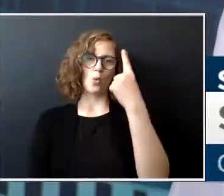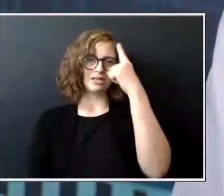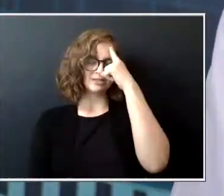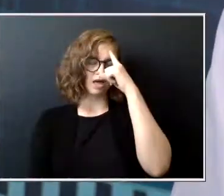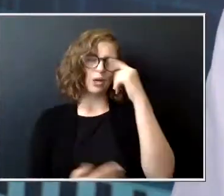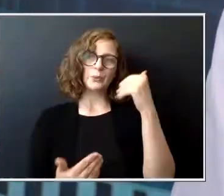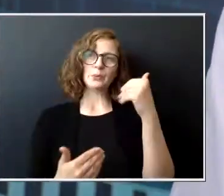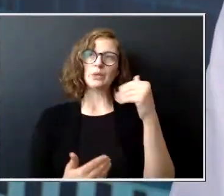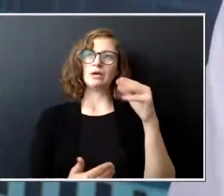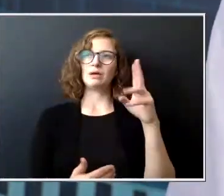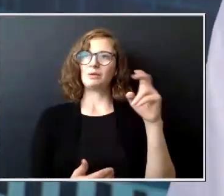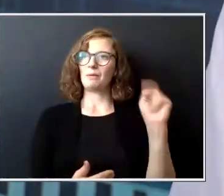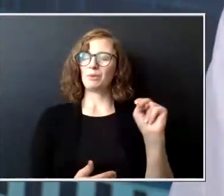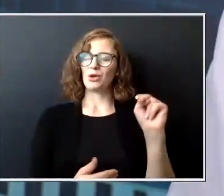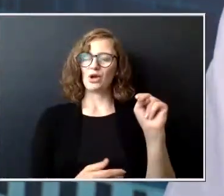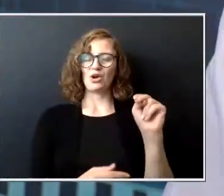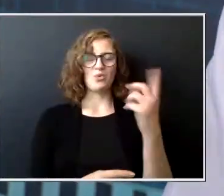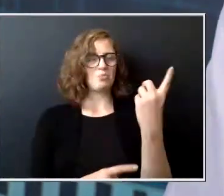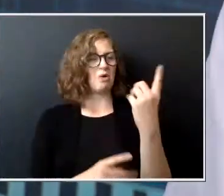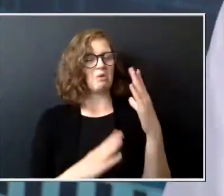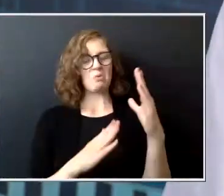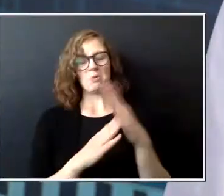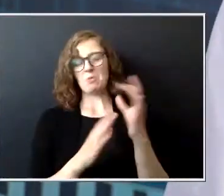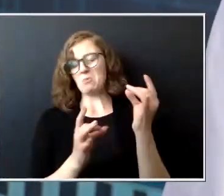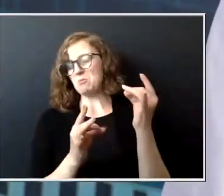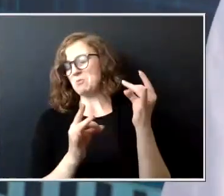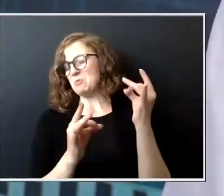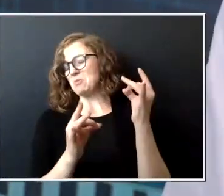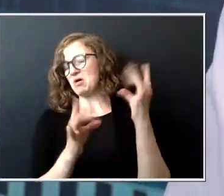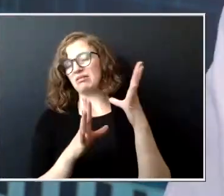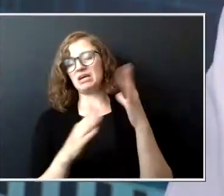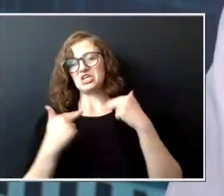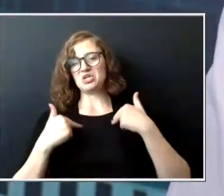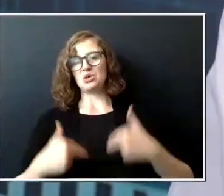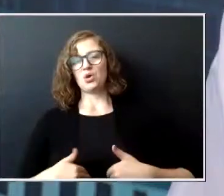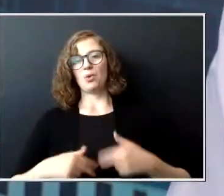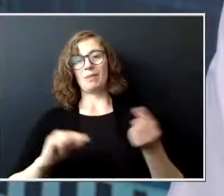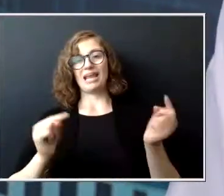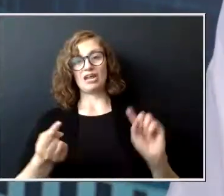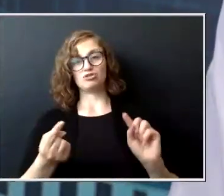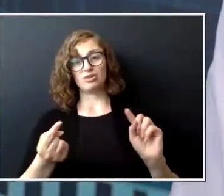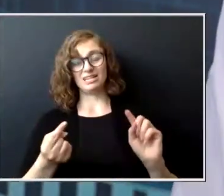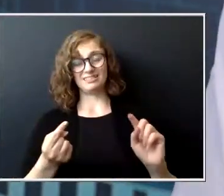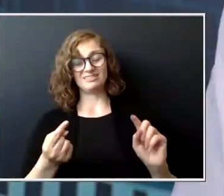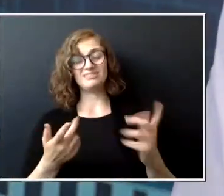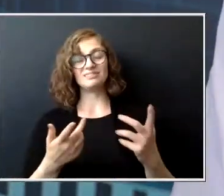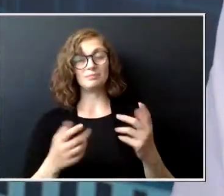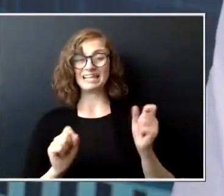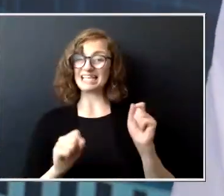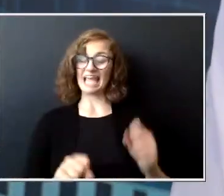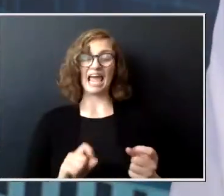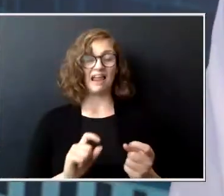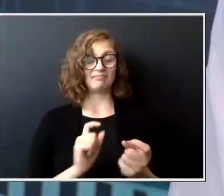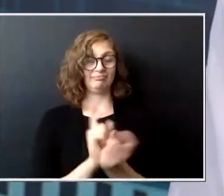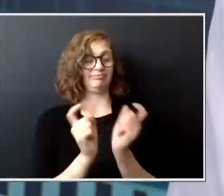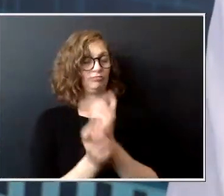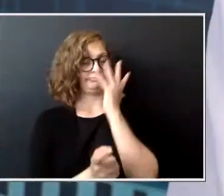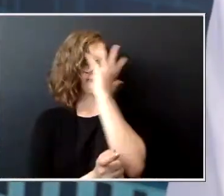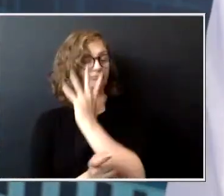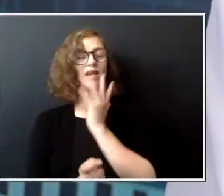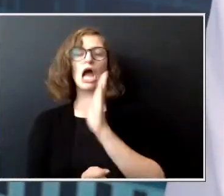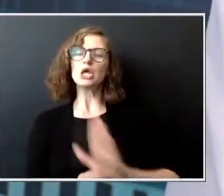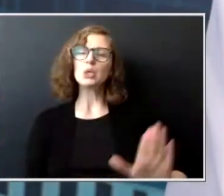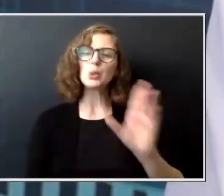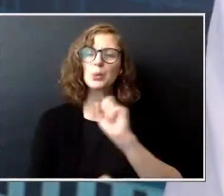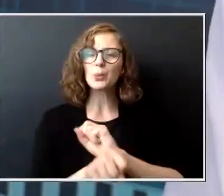human injuries because of the mental part, and it can be so disfiguring. And the work that you and your teams do to bring people back to life and to bring them back to